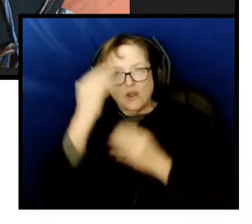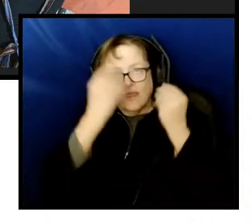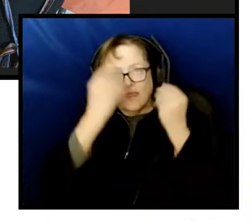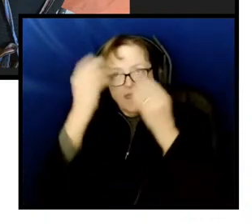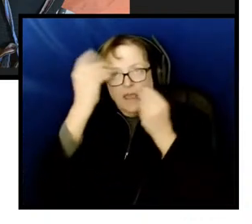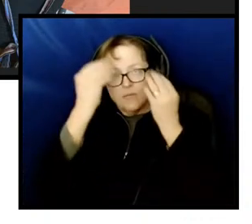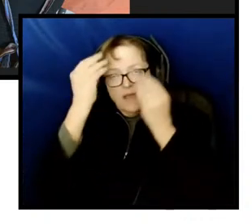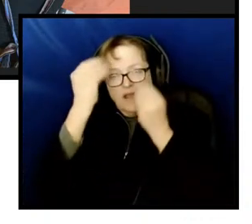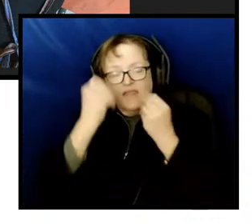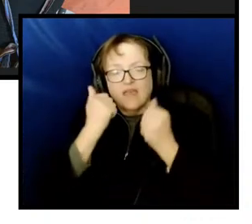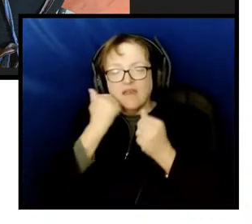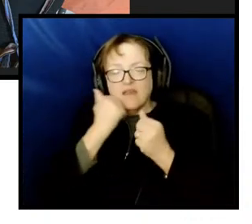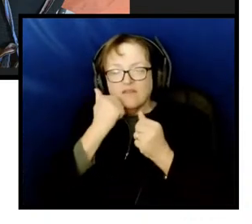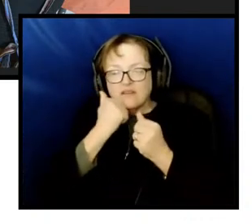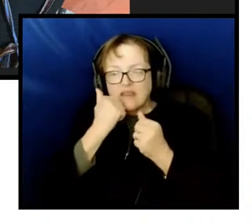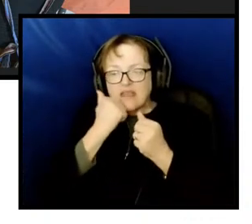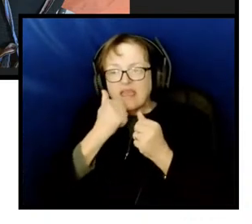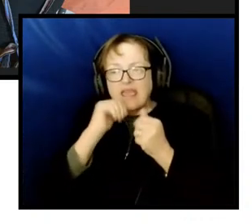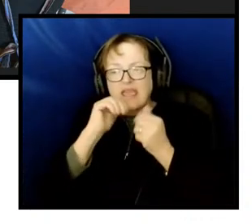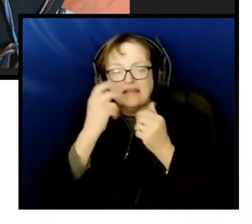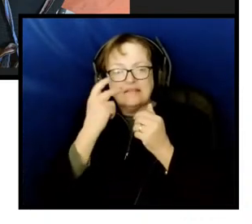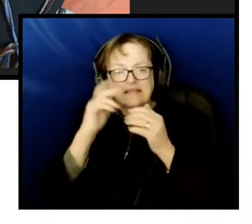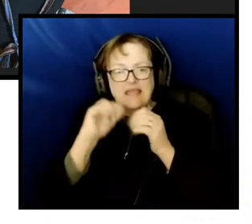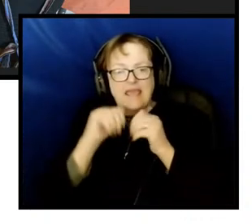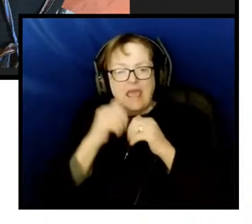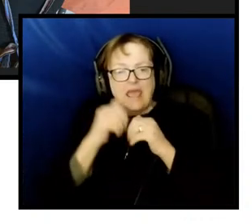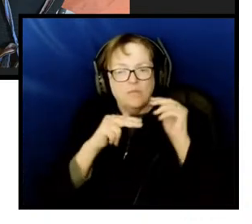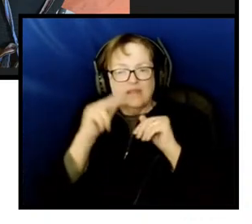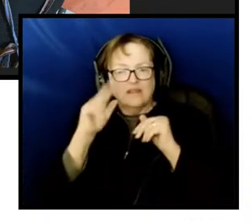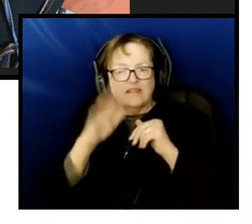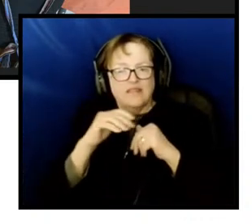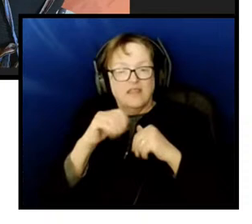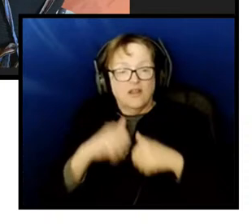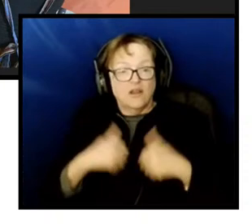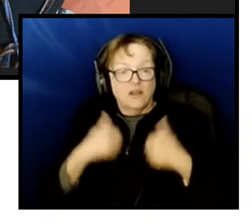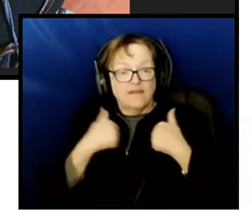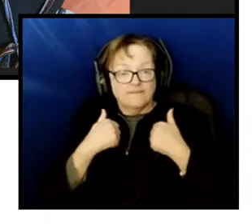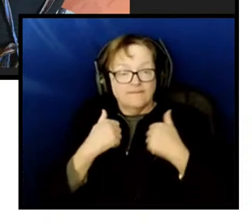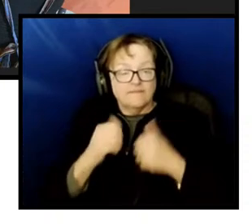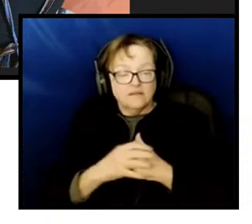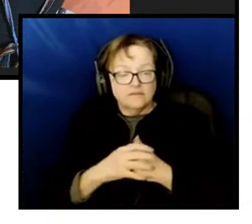really see like how you're building your ideal life.